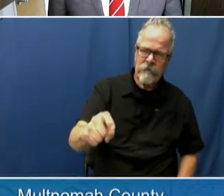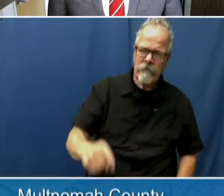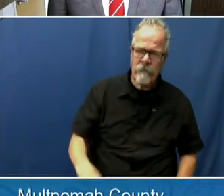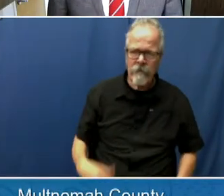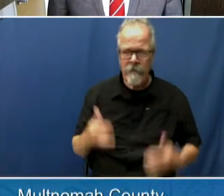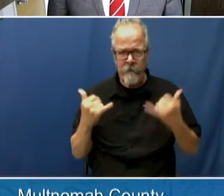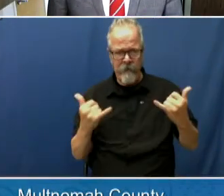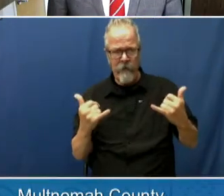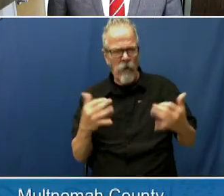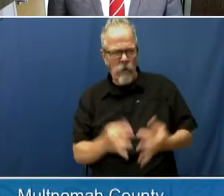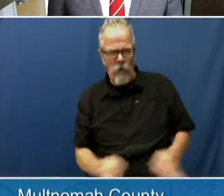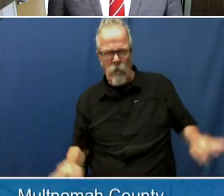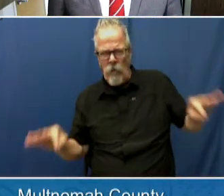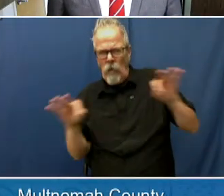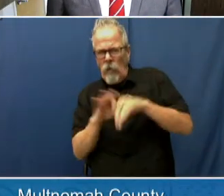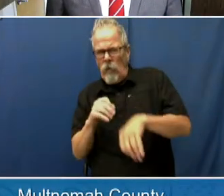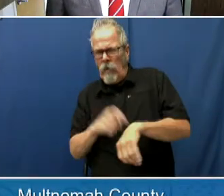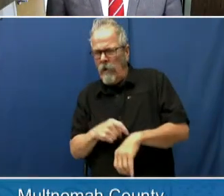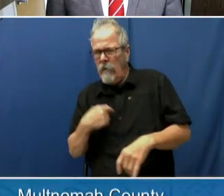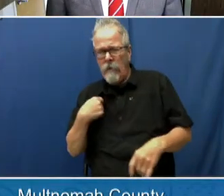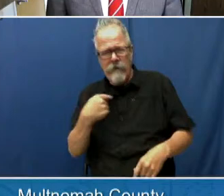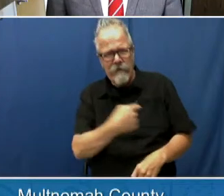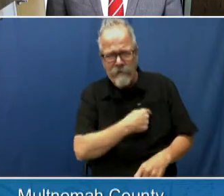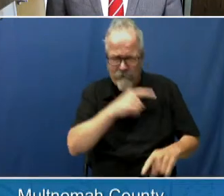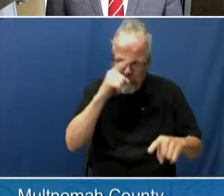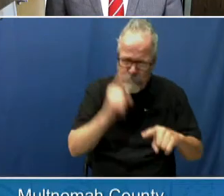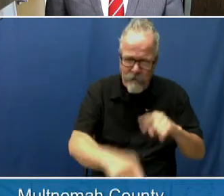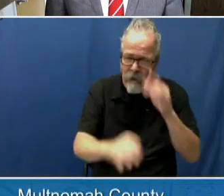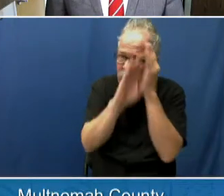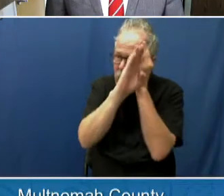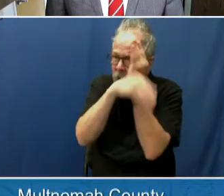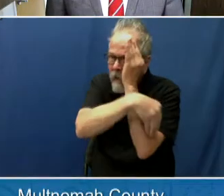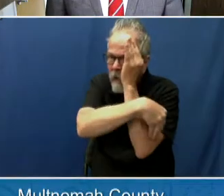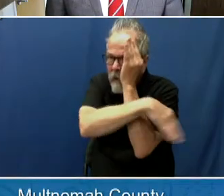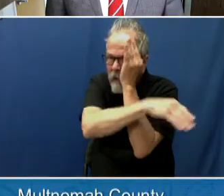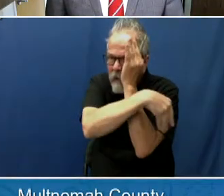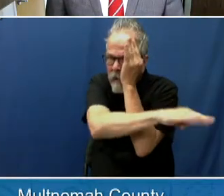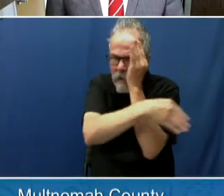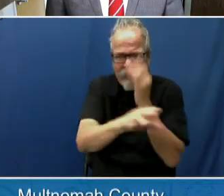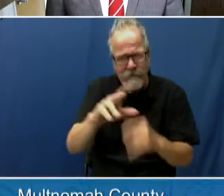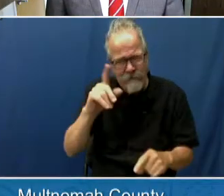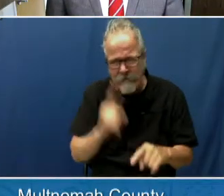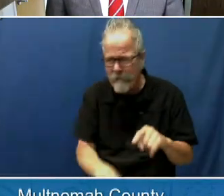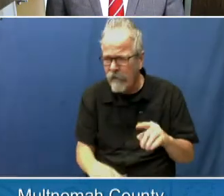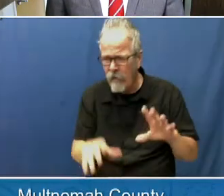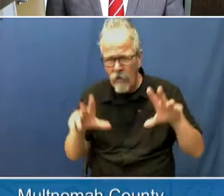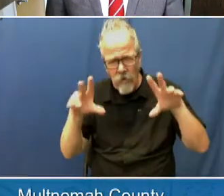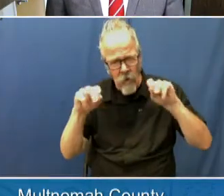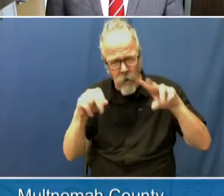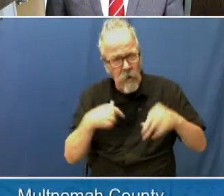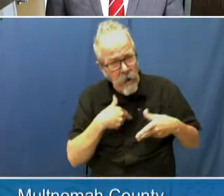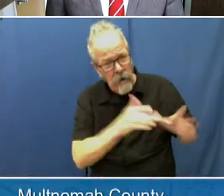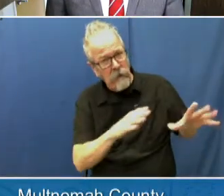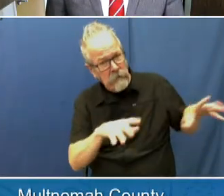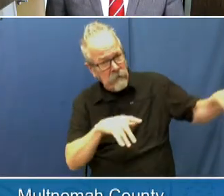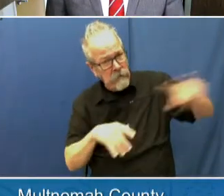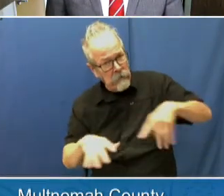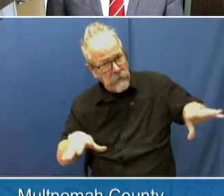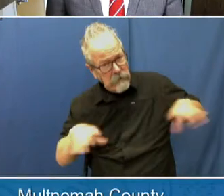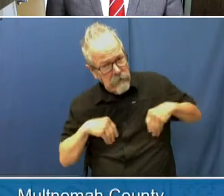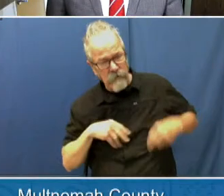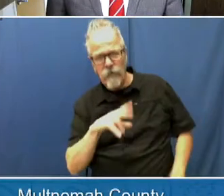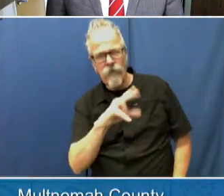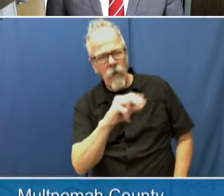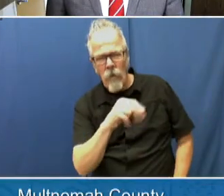allow the progress we've made to be overshadowed by violence and hate. And I'm asking those who may choose to participate in Sunday's event to consider these words